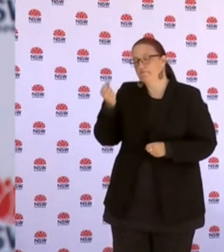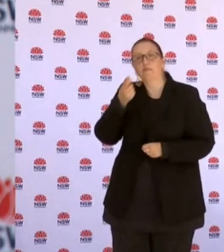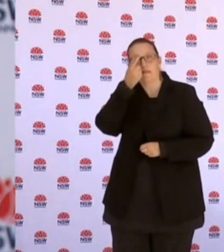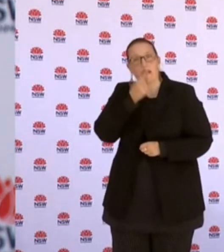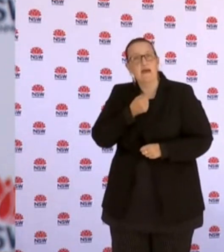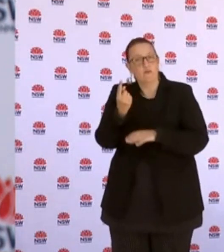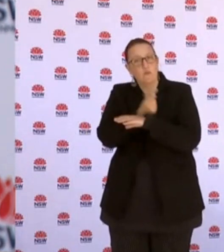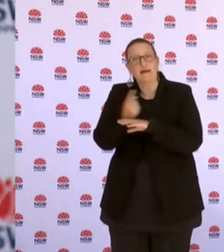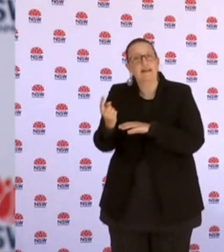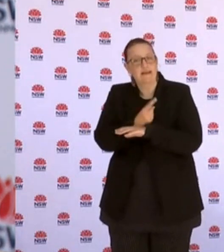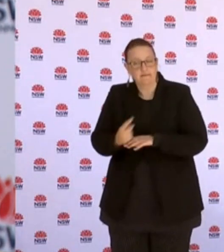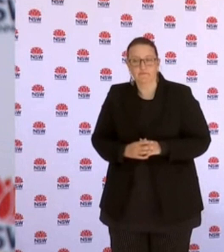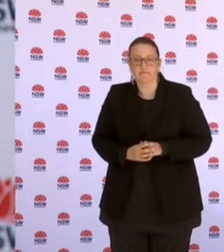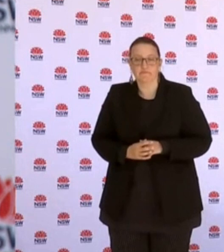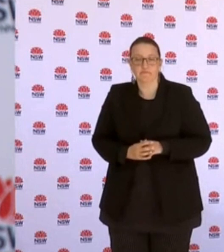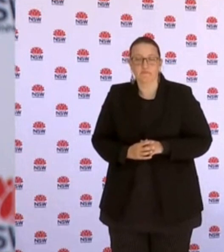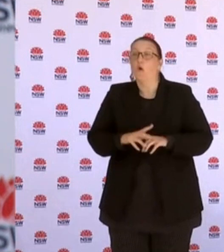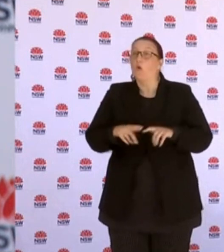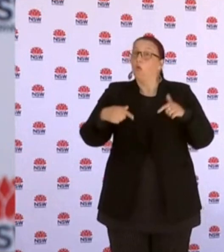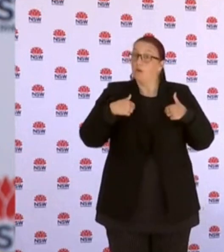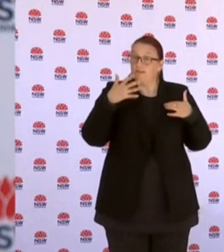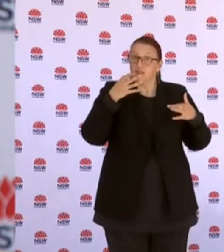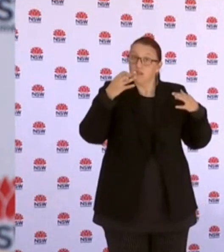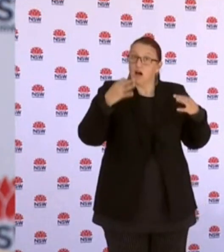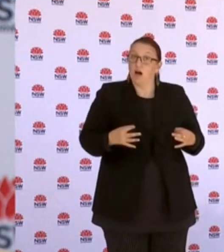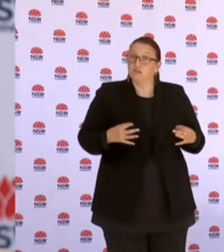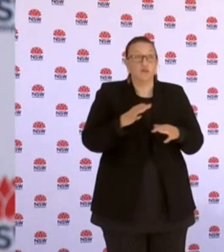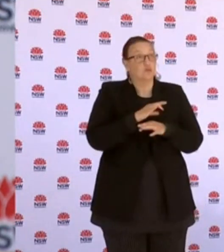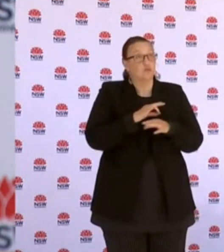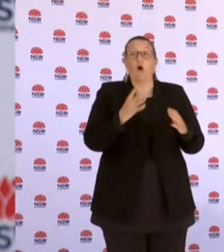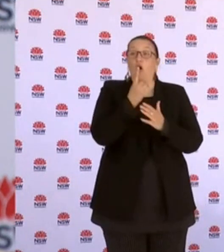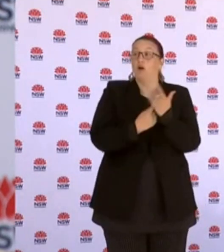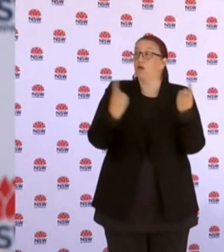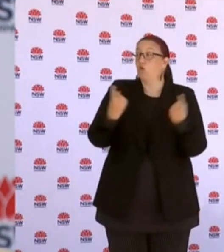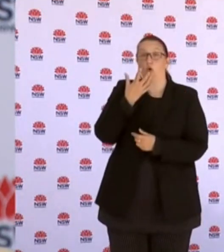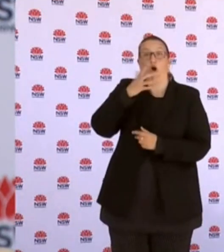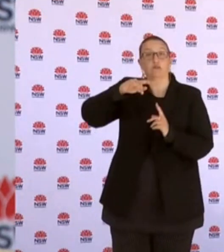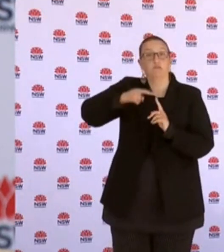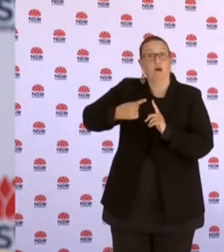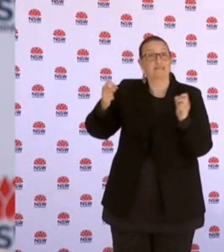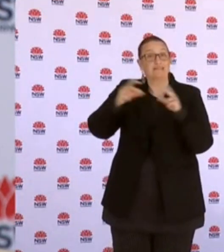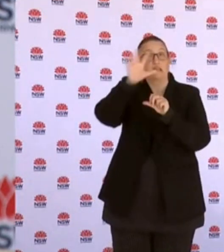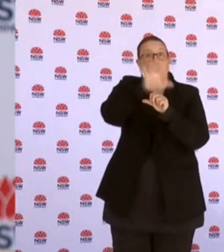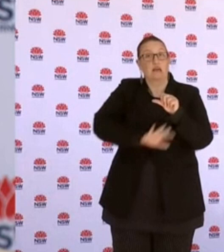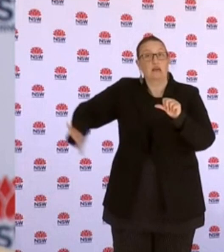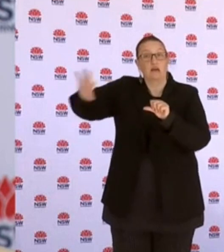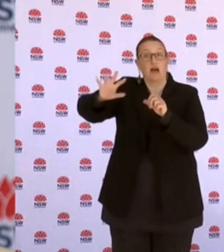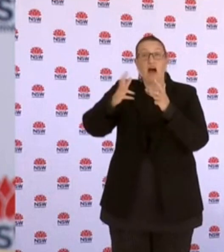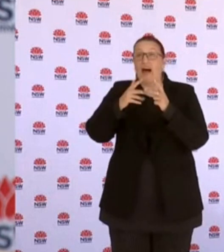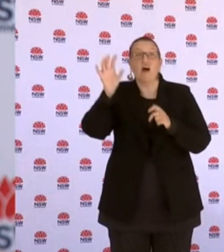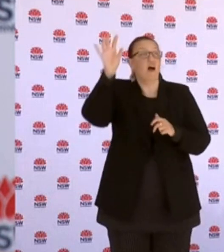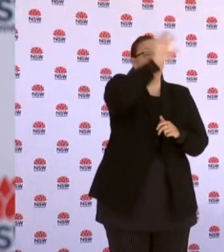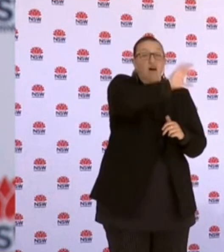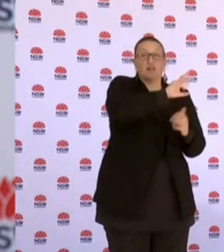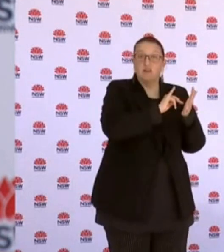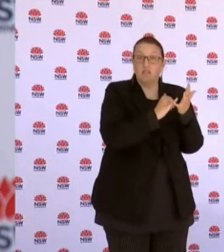the state. And it's not just in those hotspots if you're a business that's suffering. It's all across the state, whether you're in hospitality or tourism or the myriad of